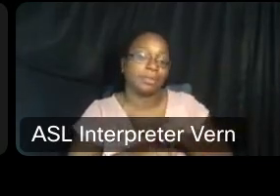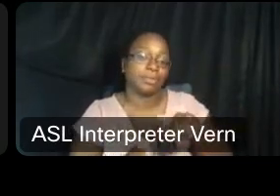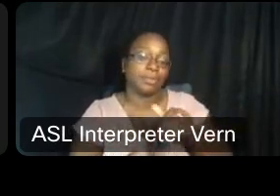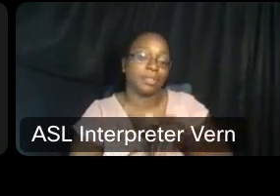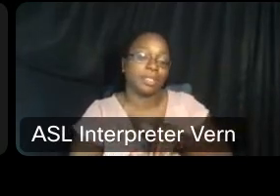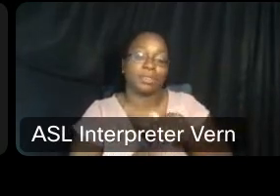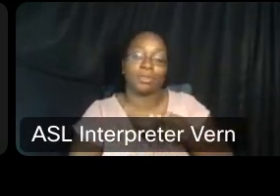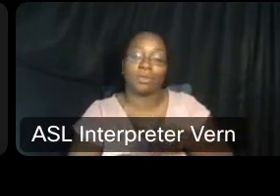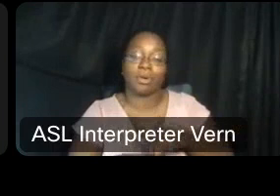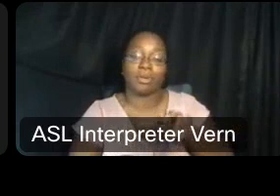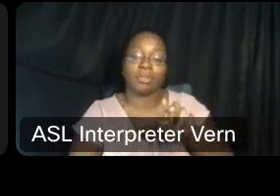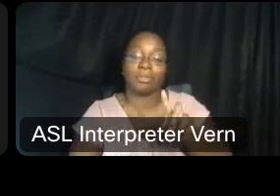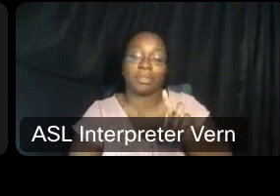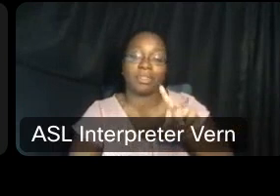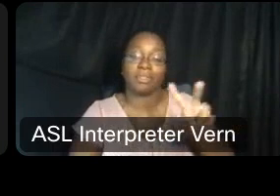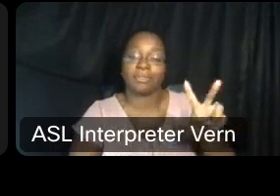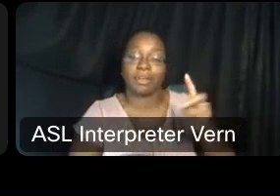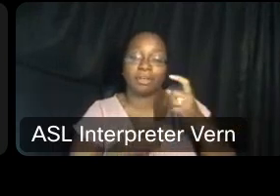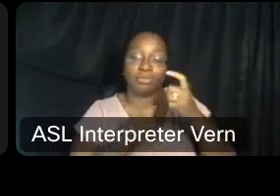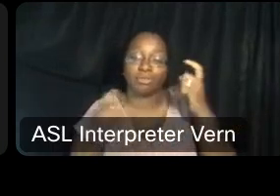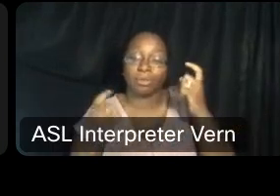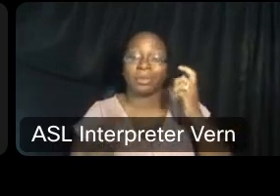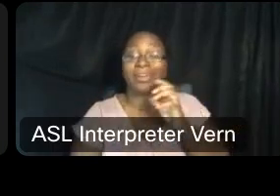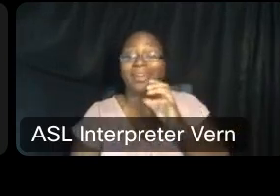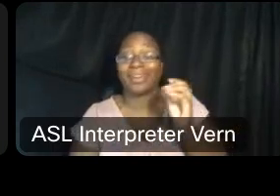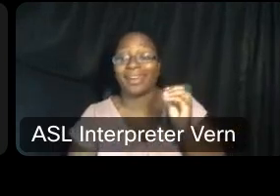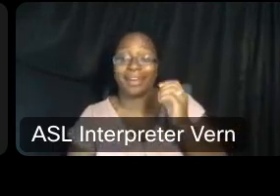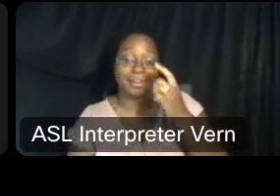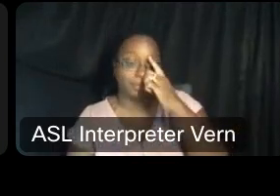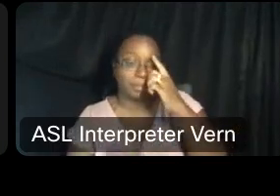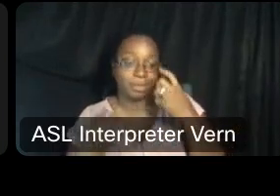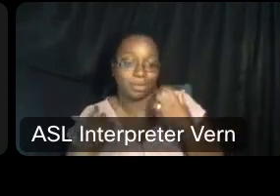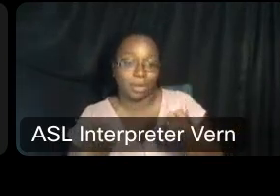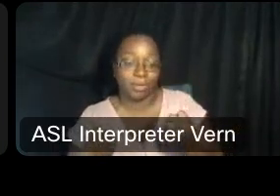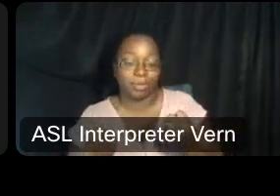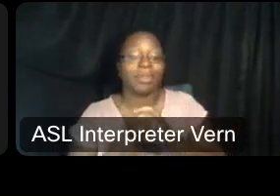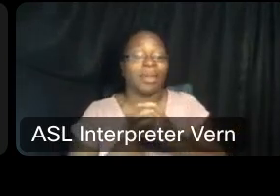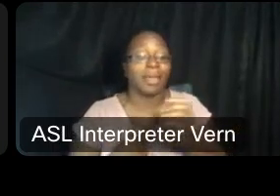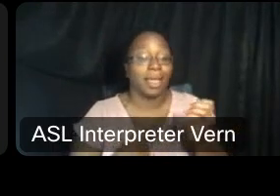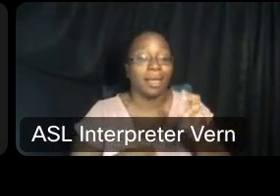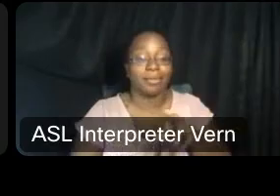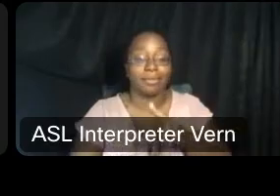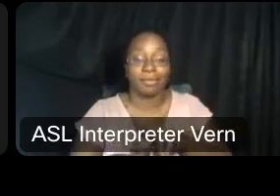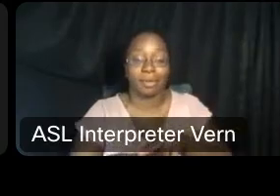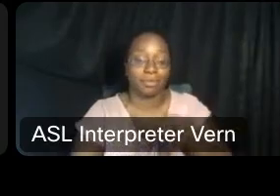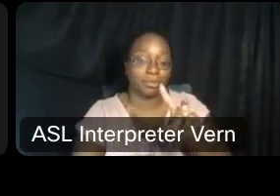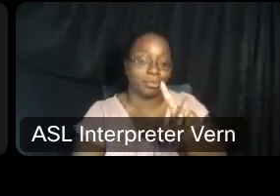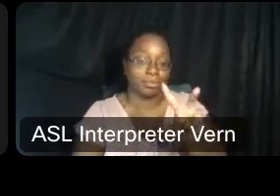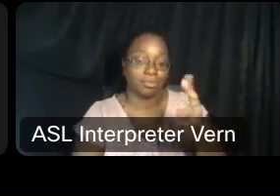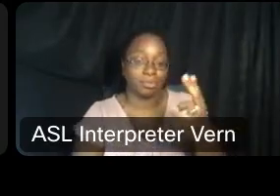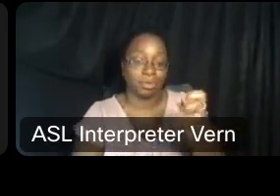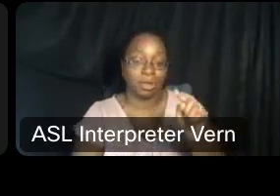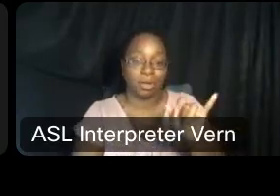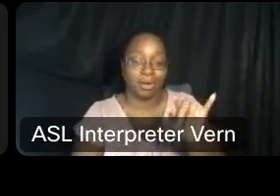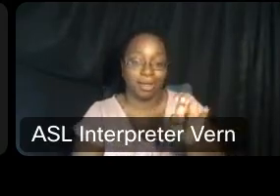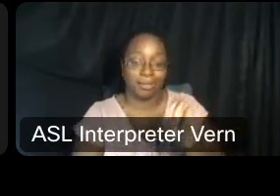is actually a very common experience. Within the survey, there is about 2,500 callers, and it was